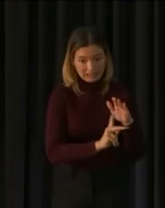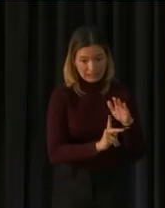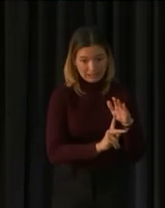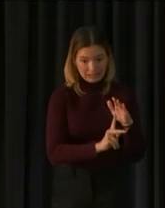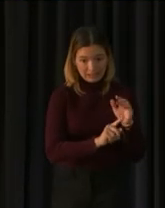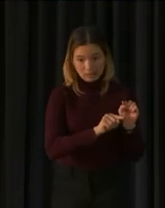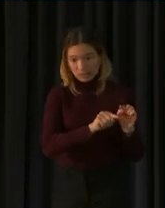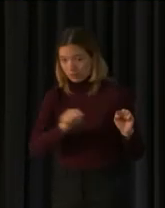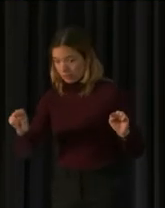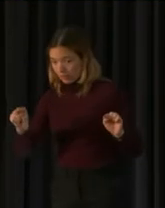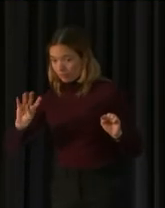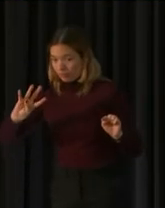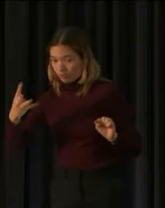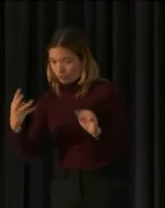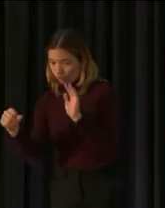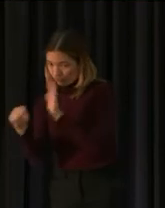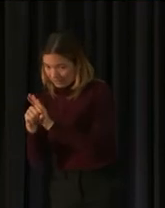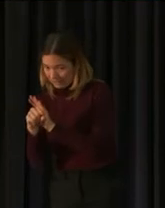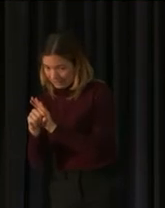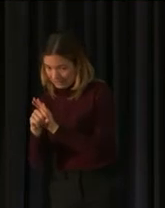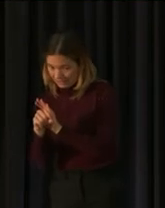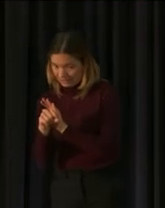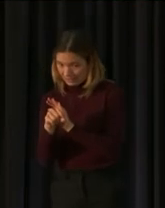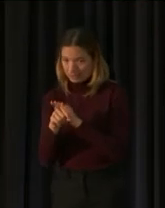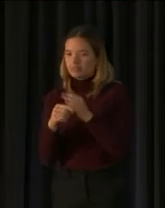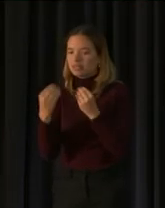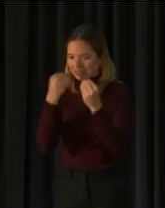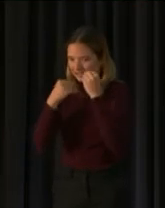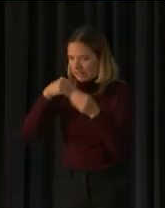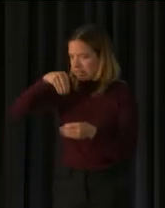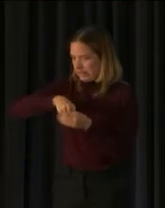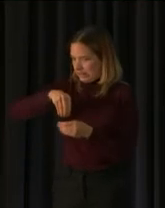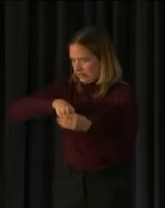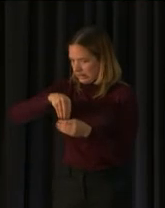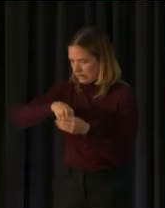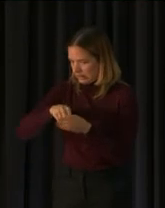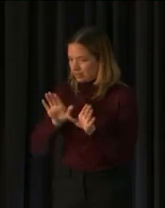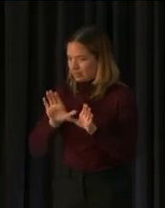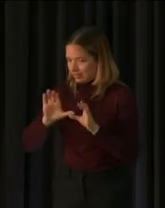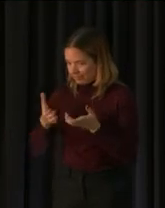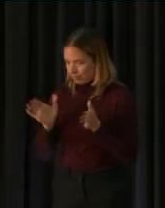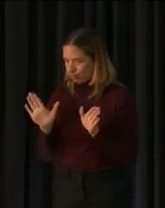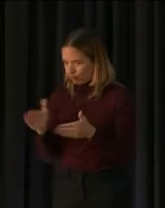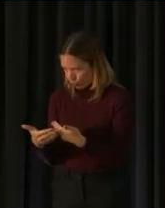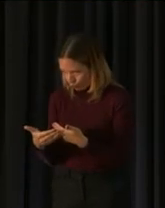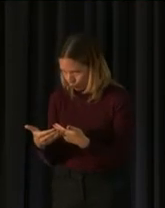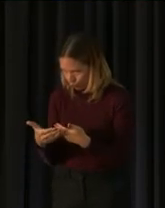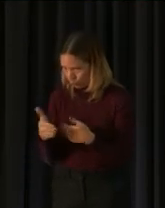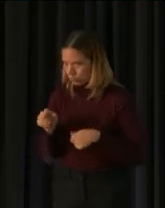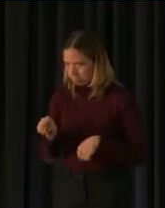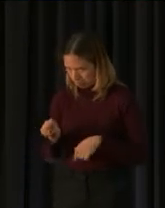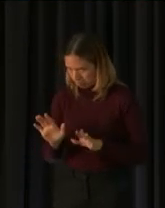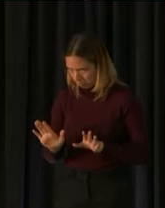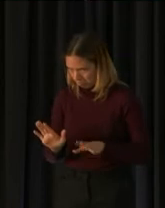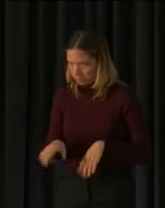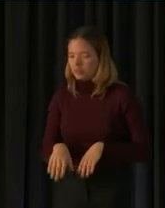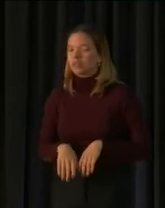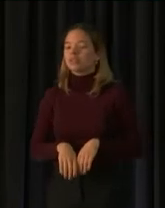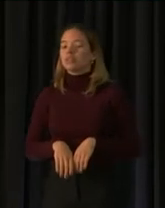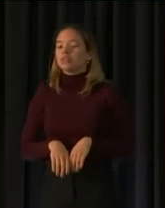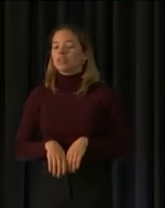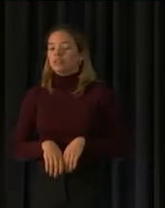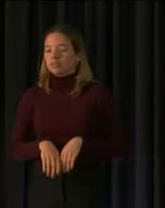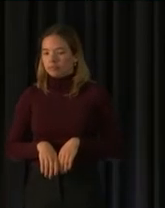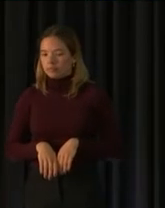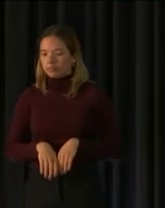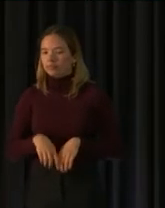It does happen. And what I mentioned before, for some of our littlest learners, we are working with them to make sure that they're socially distanced and